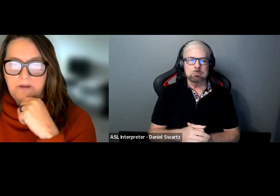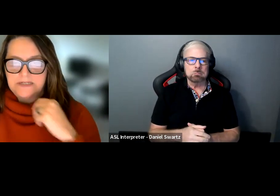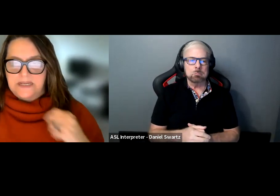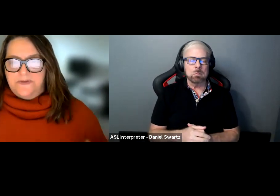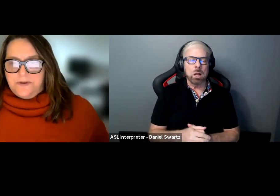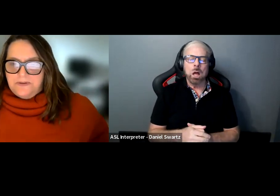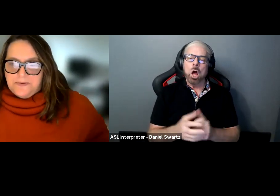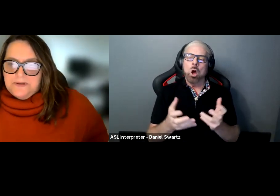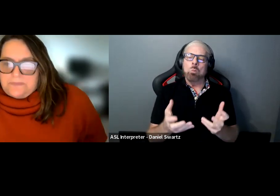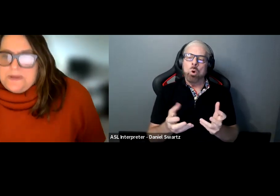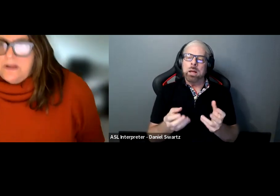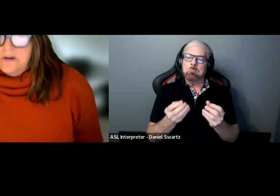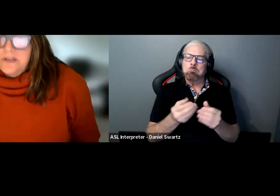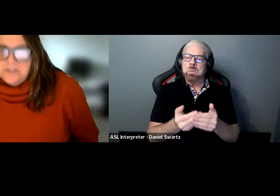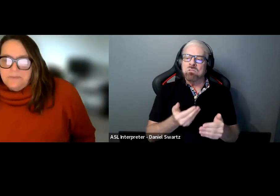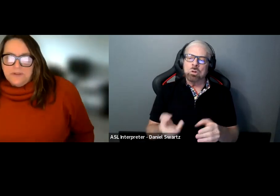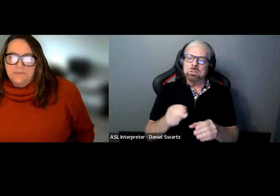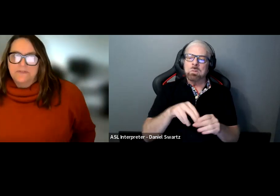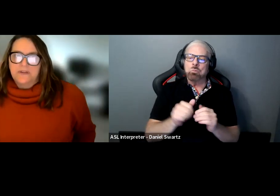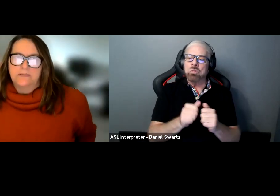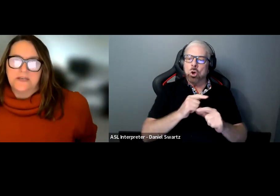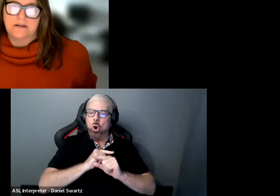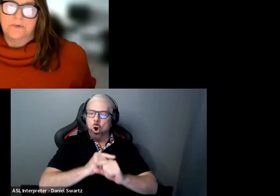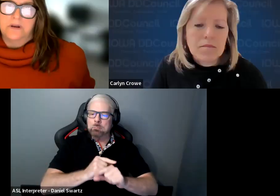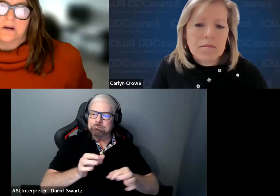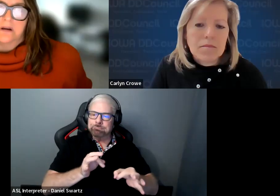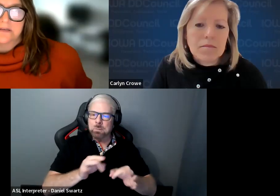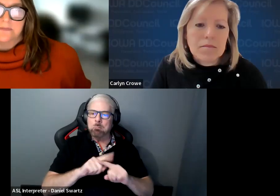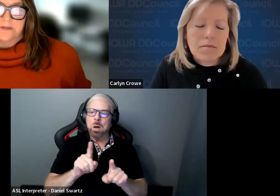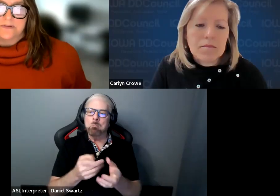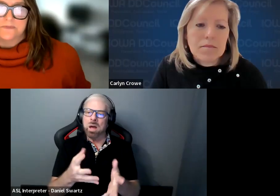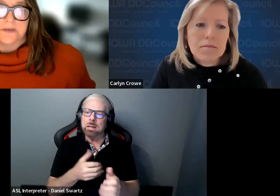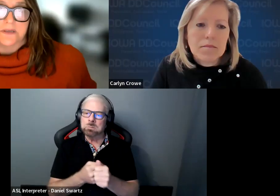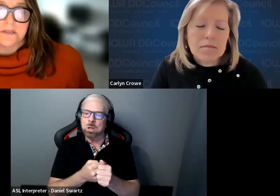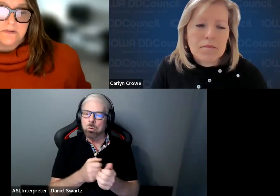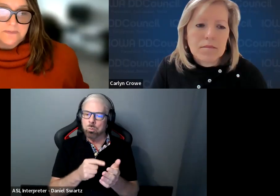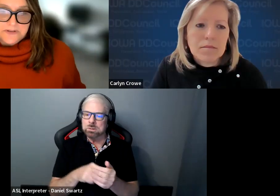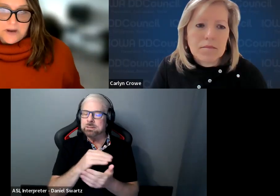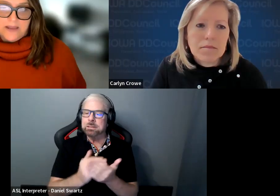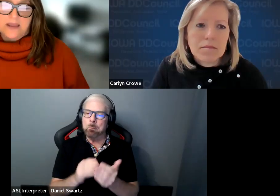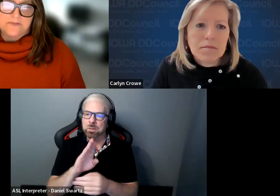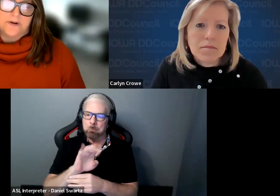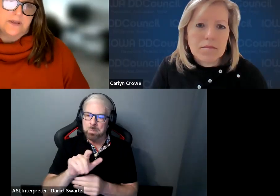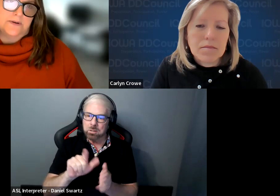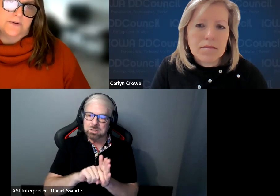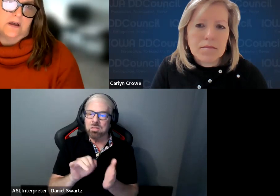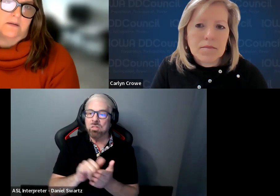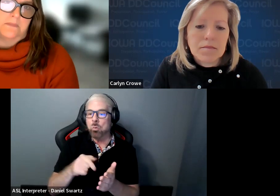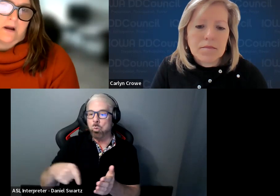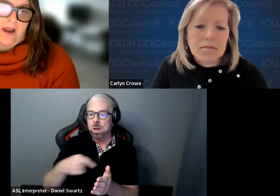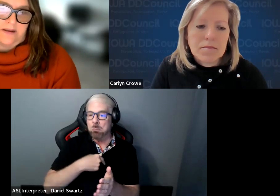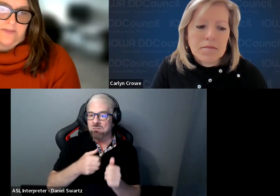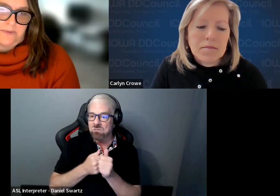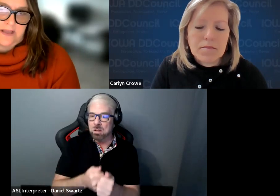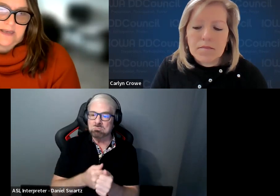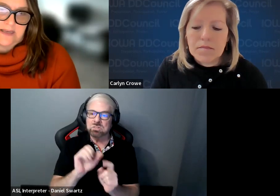Kind of wanted to give you, before we jump into guardianship, a little bit of an update on where some of those bills that we've been tracking for you